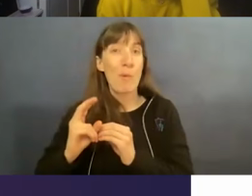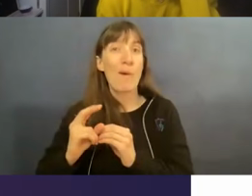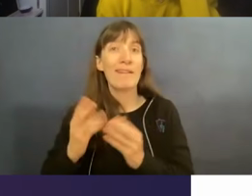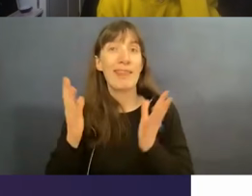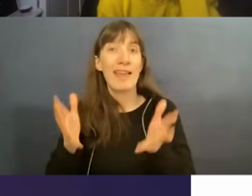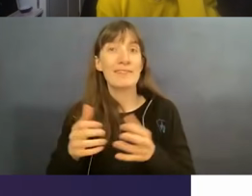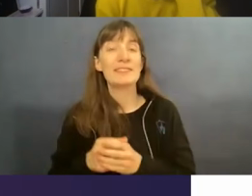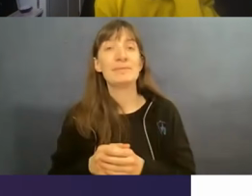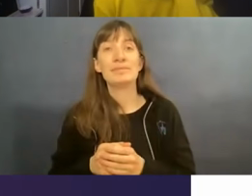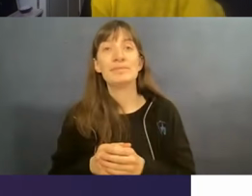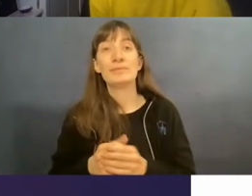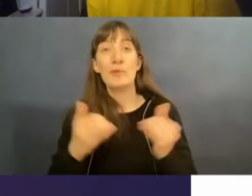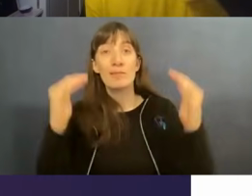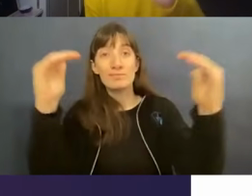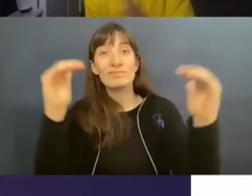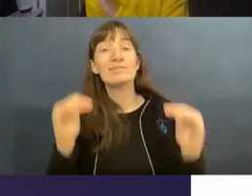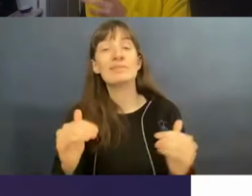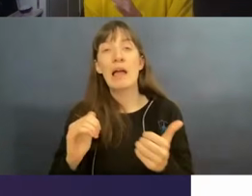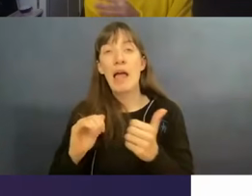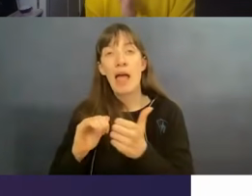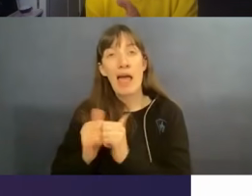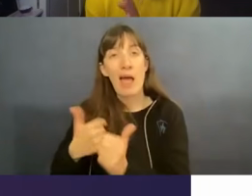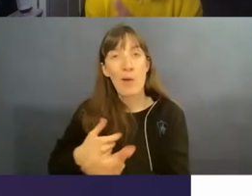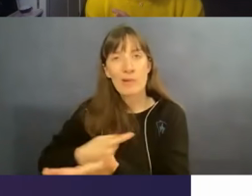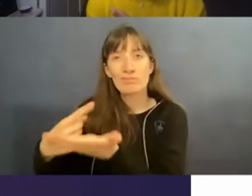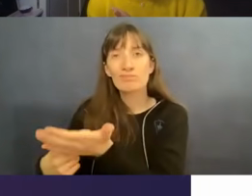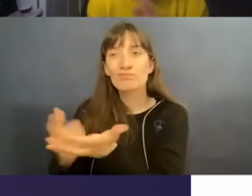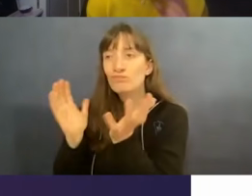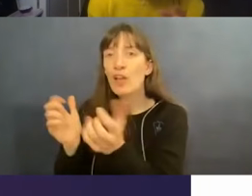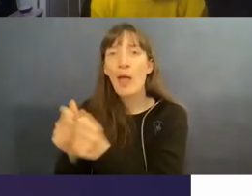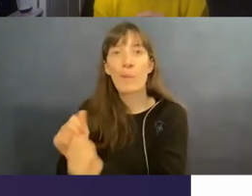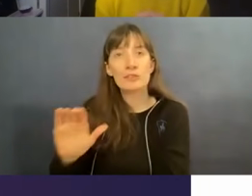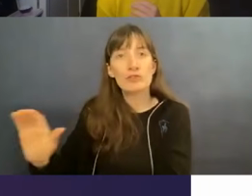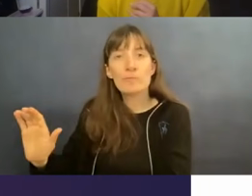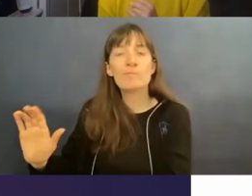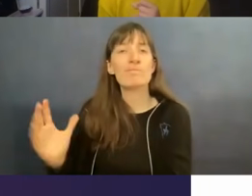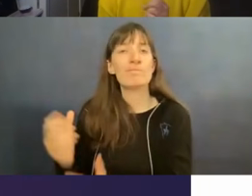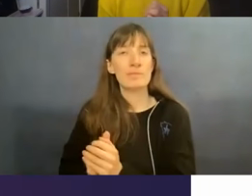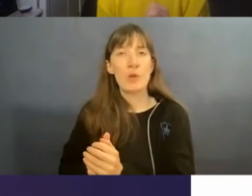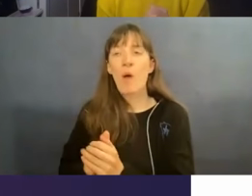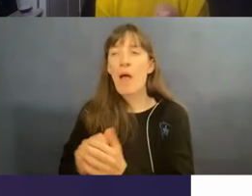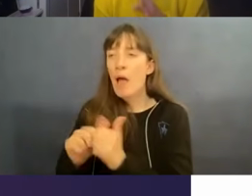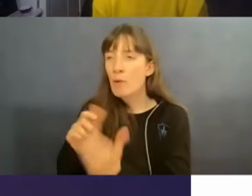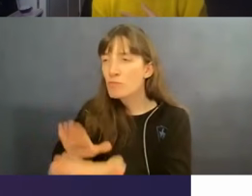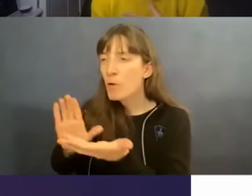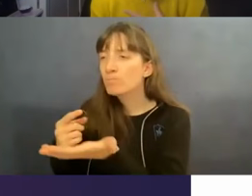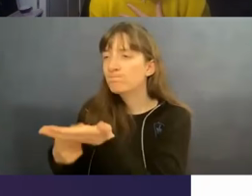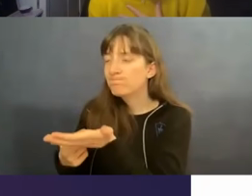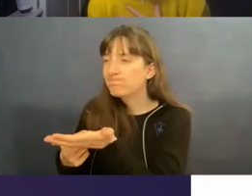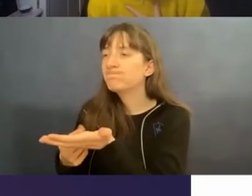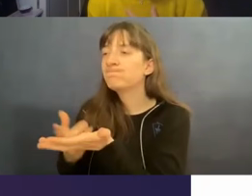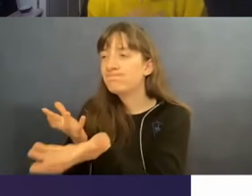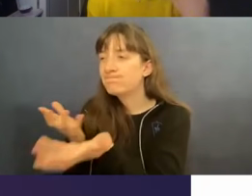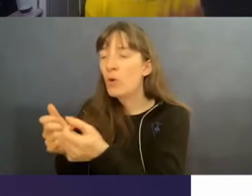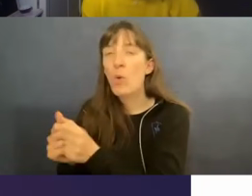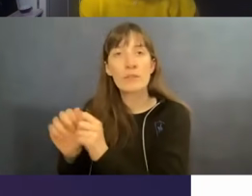next one is about how to talk to children. So these last 2 are kind of the biggest focus of like, how are we talking to children about their experiences? How are we making space